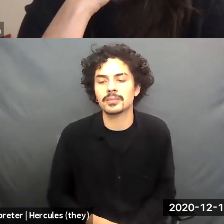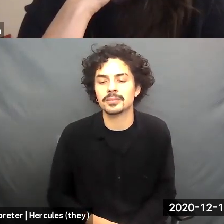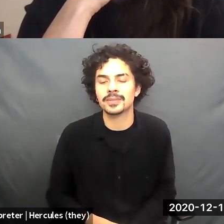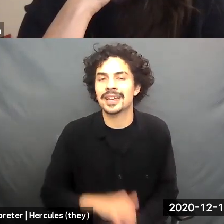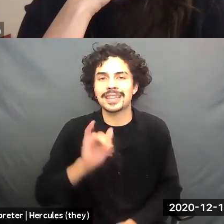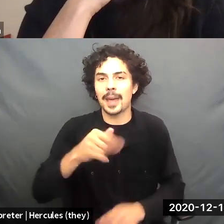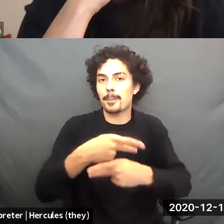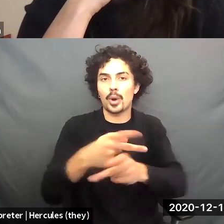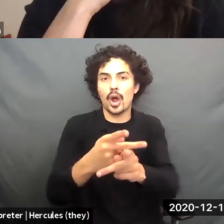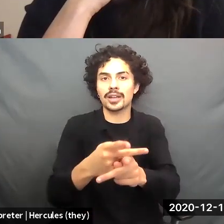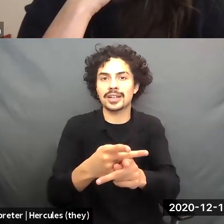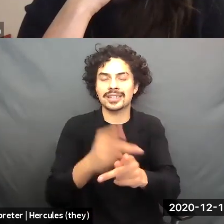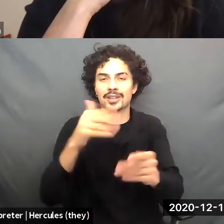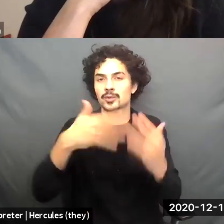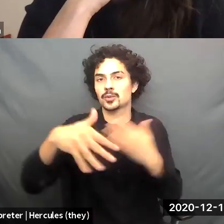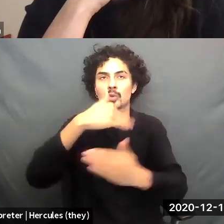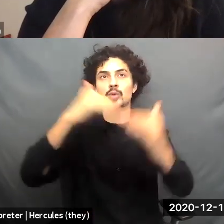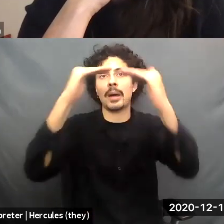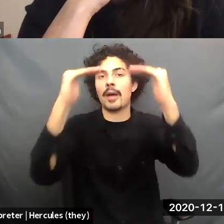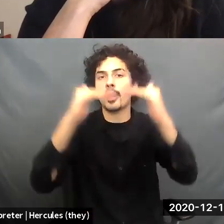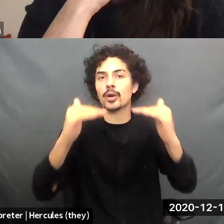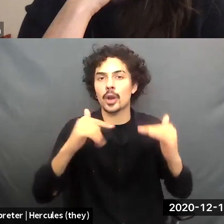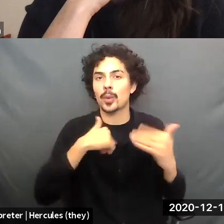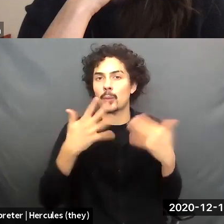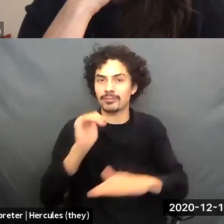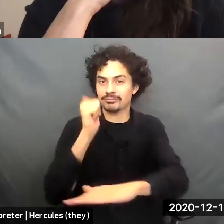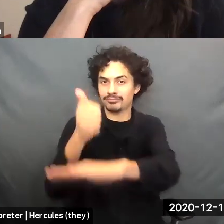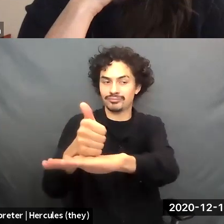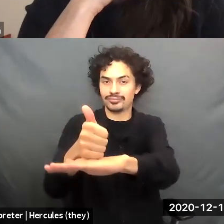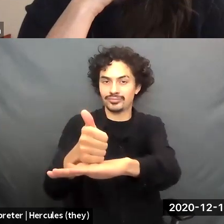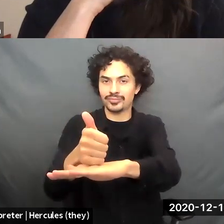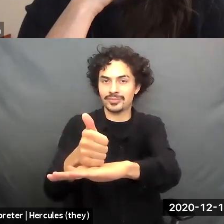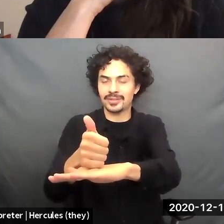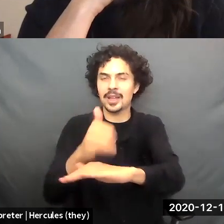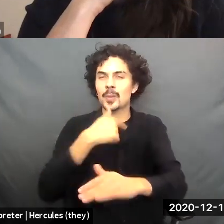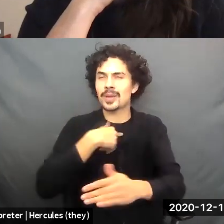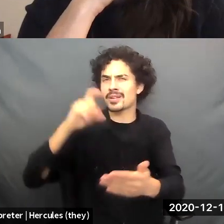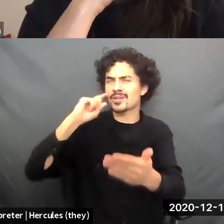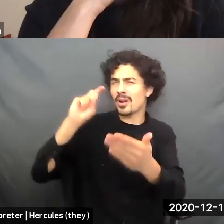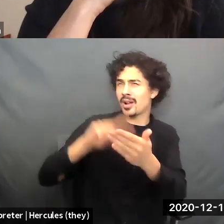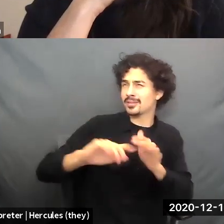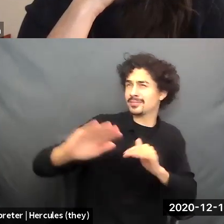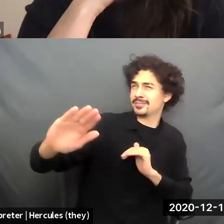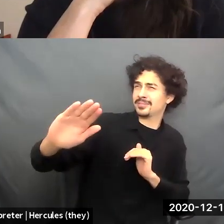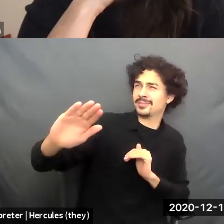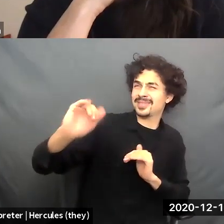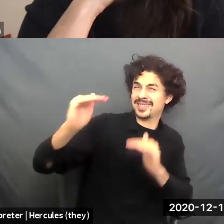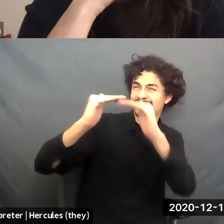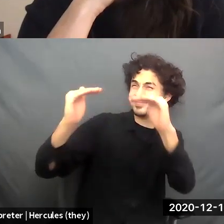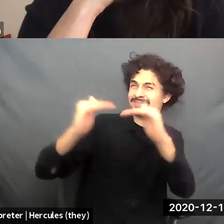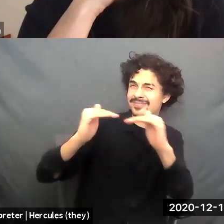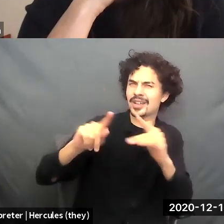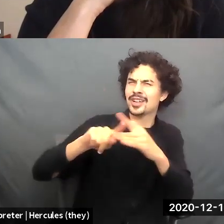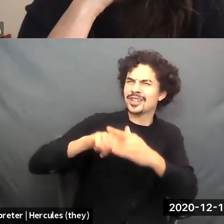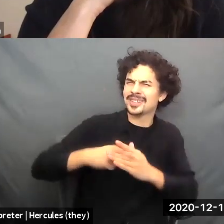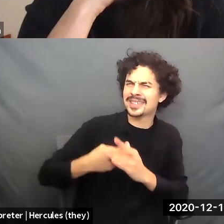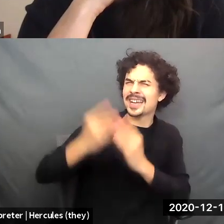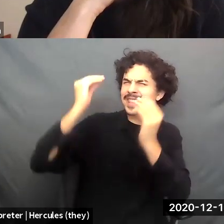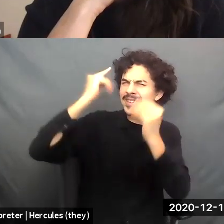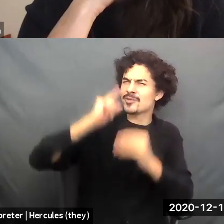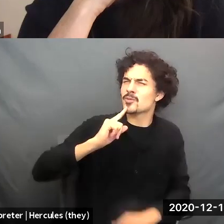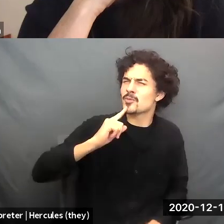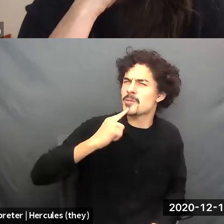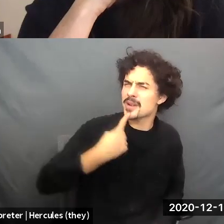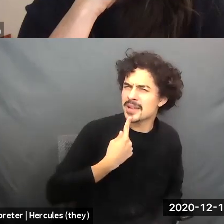of the social hierarchies that we have in place, right? And so to acknowledge that and to think about them critically is another,